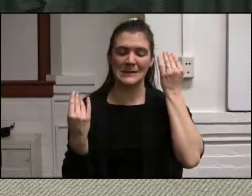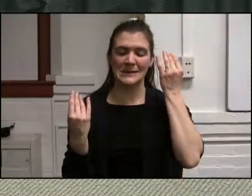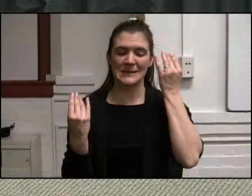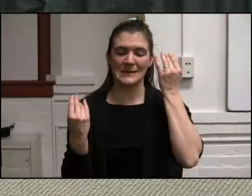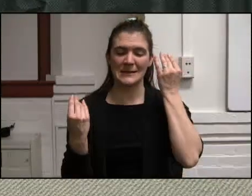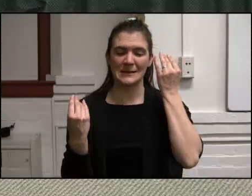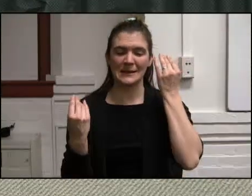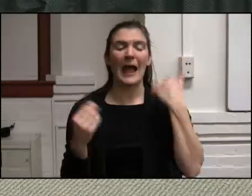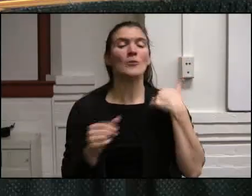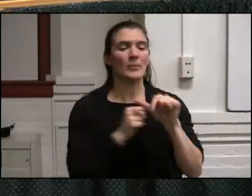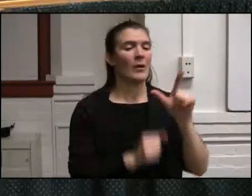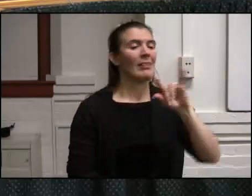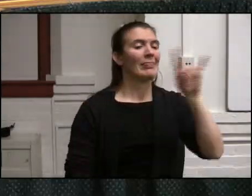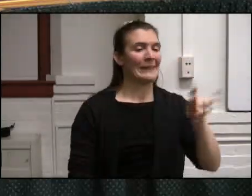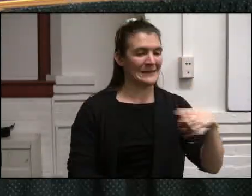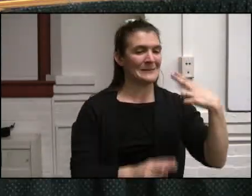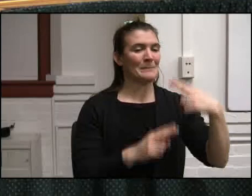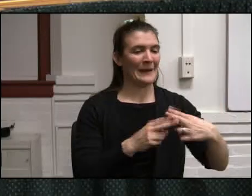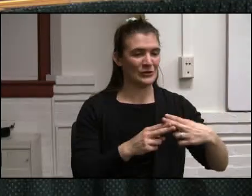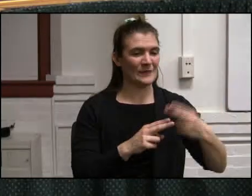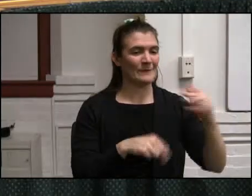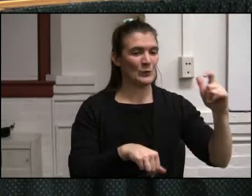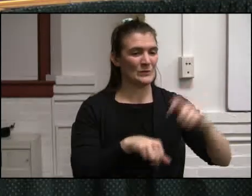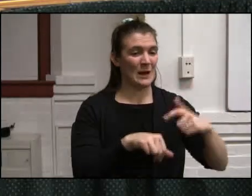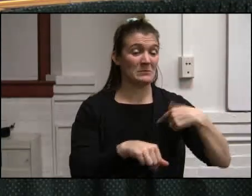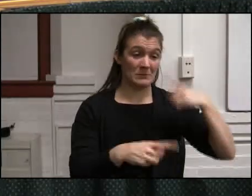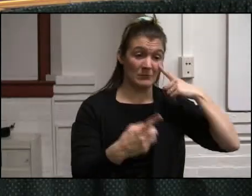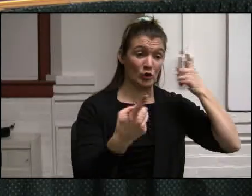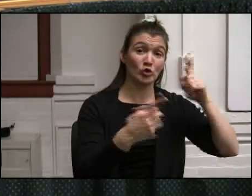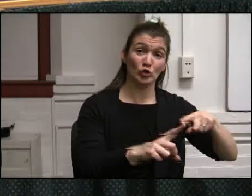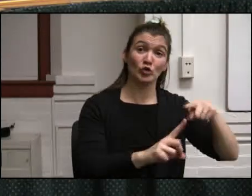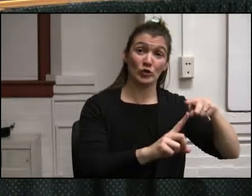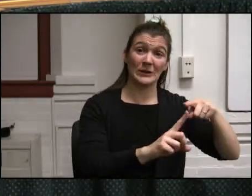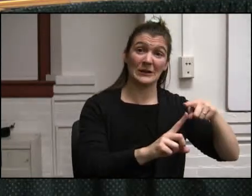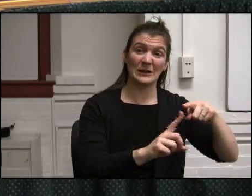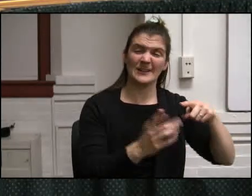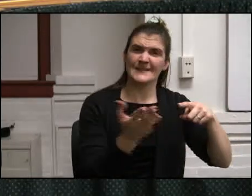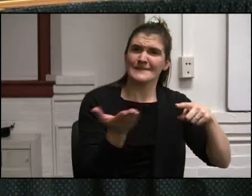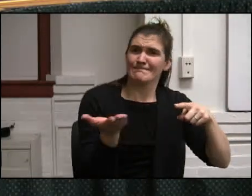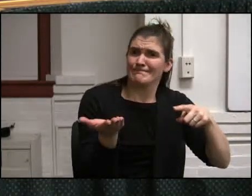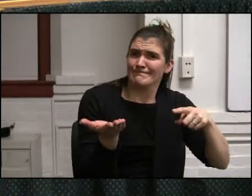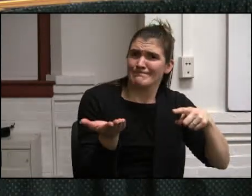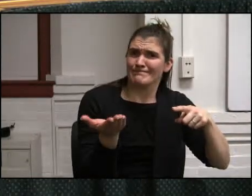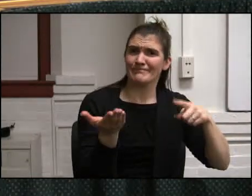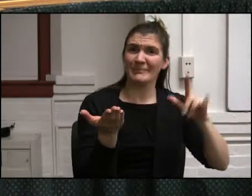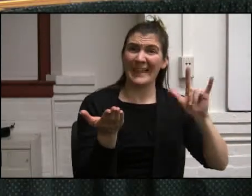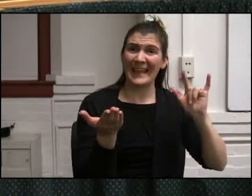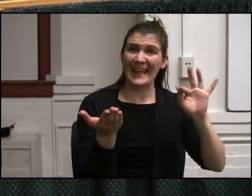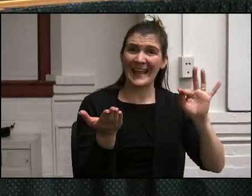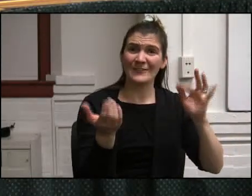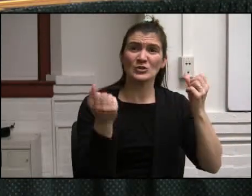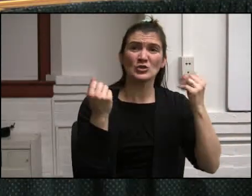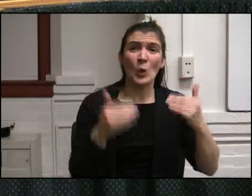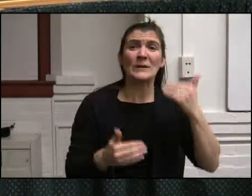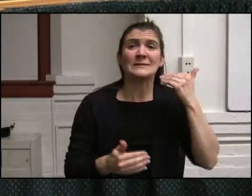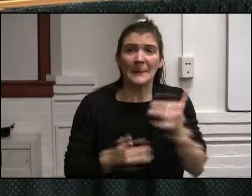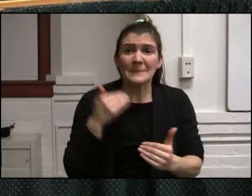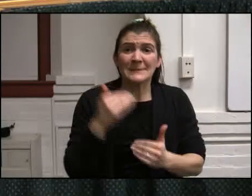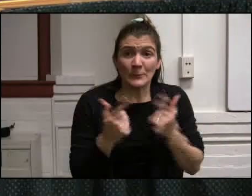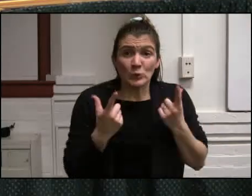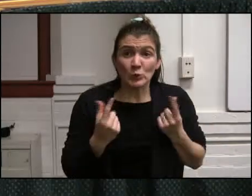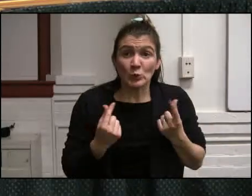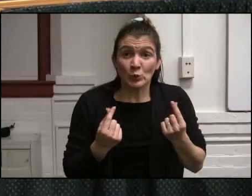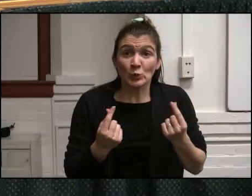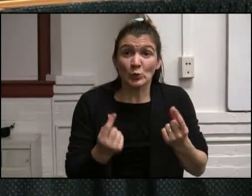I remember Liz saying a couple of comments that I agreed with, which were why, if there's so many steps that could be